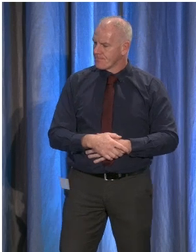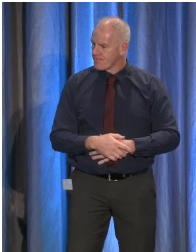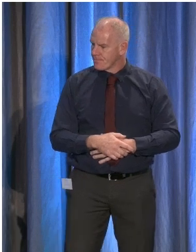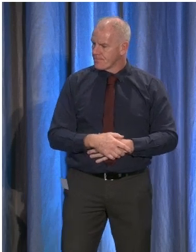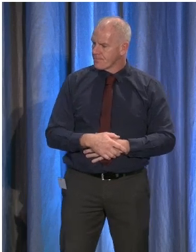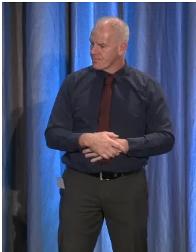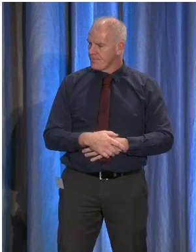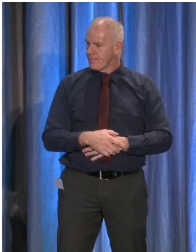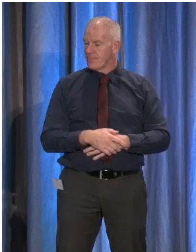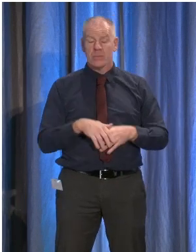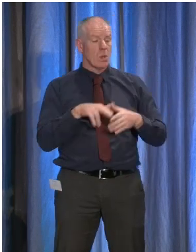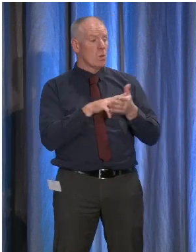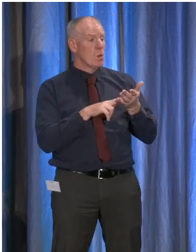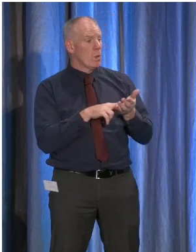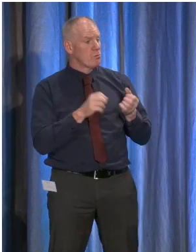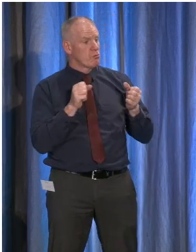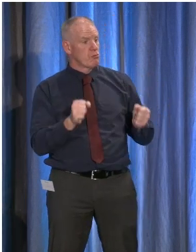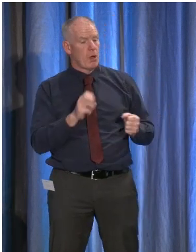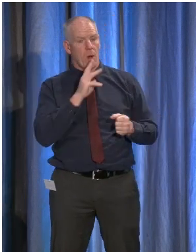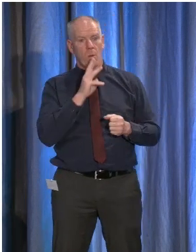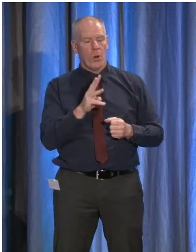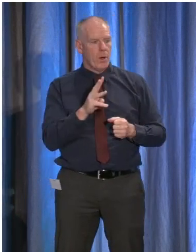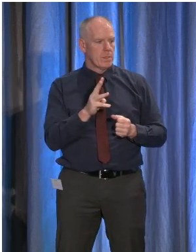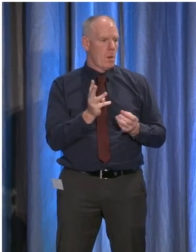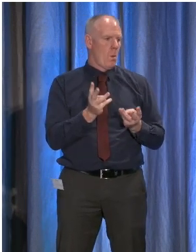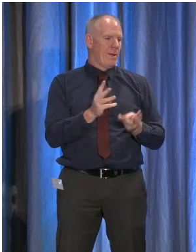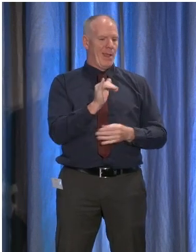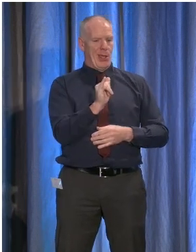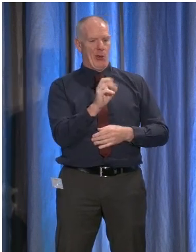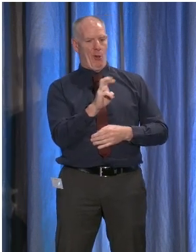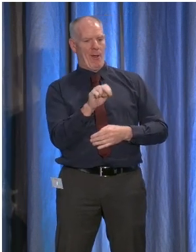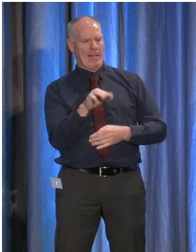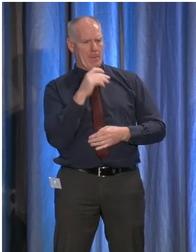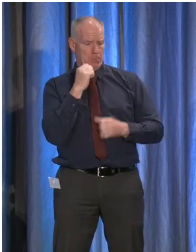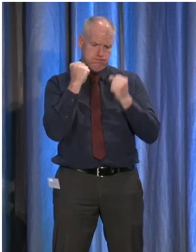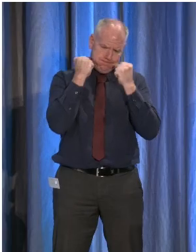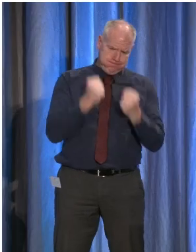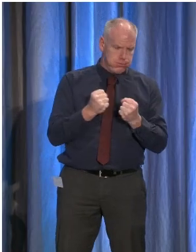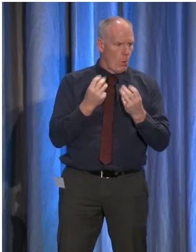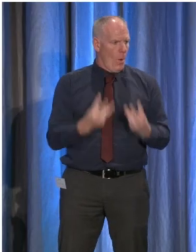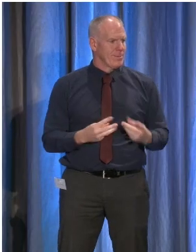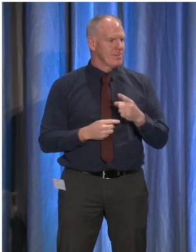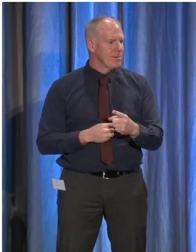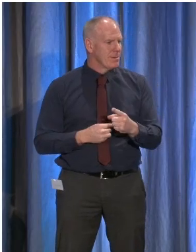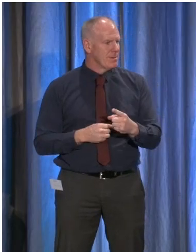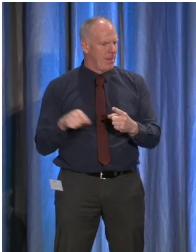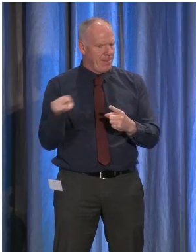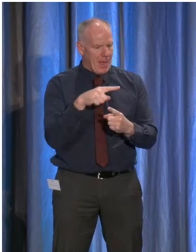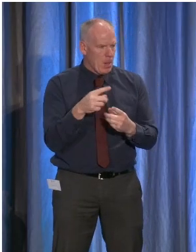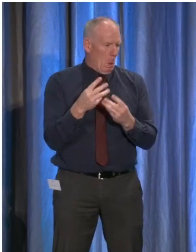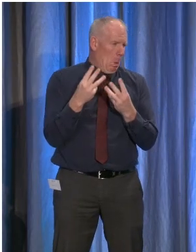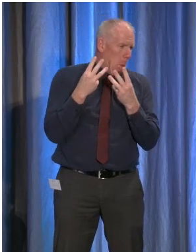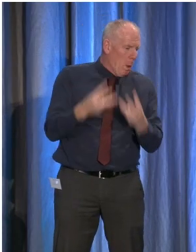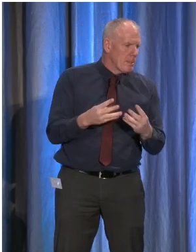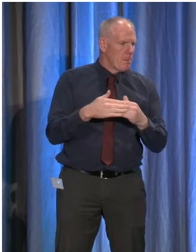I'm going to use a very strong verb now. I'm going to use the word yearning. We could hear in our participants' accounts a yearning